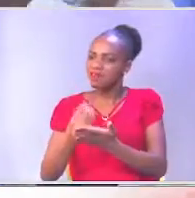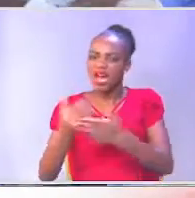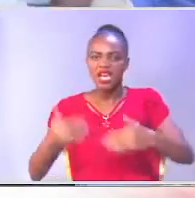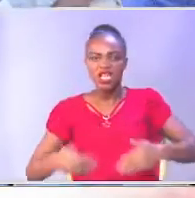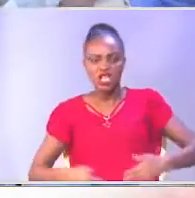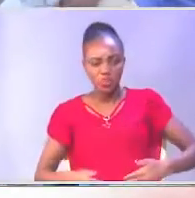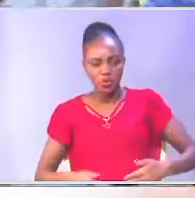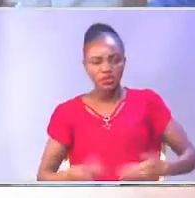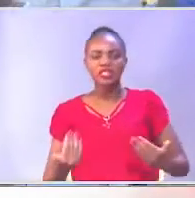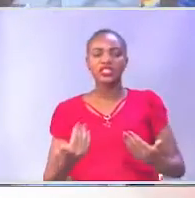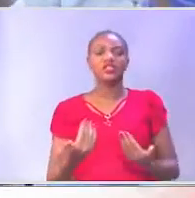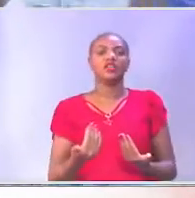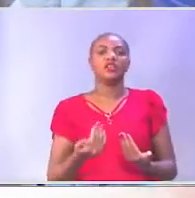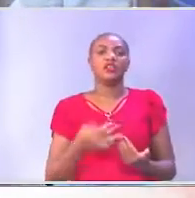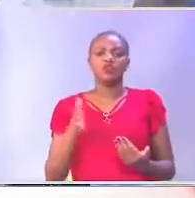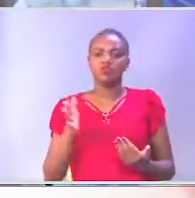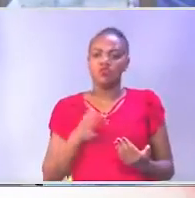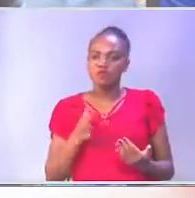Gari ya askofu.